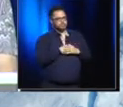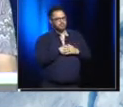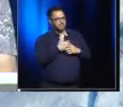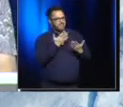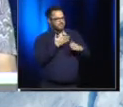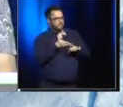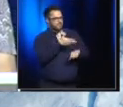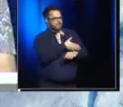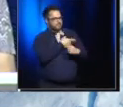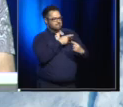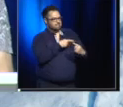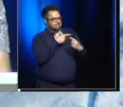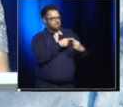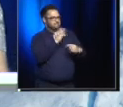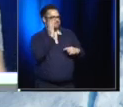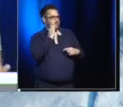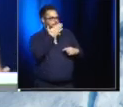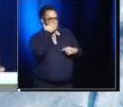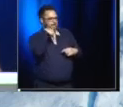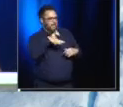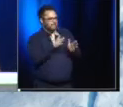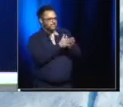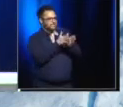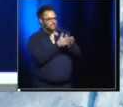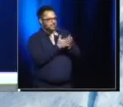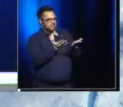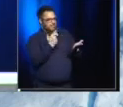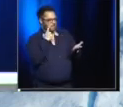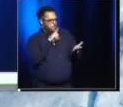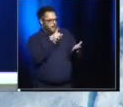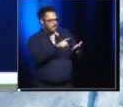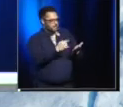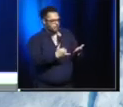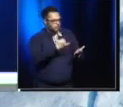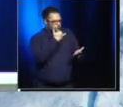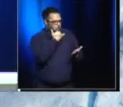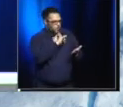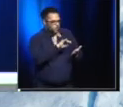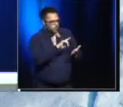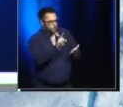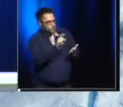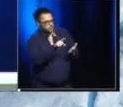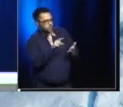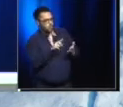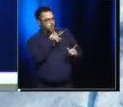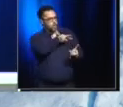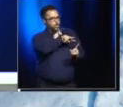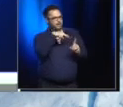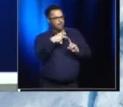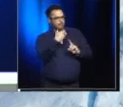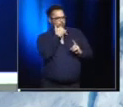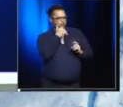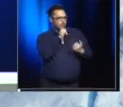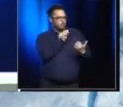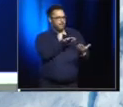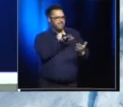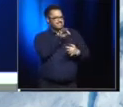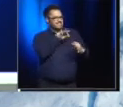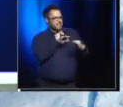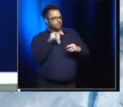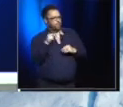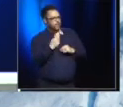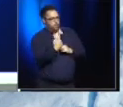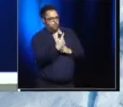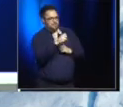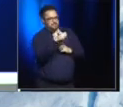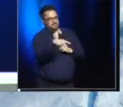elephant seals back in those early days. We're kind of asking the wrong question, or looking at it from the wrong way around. Rather than asking about a single species, we should have really